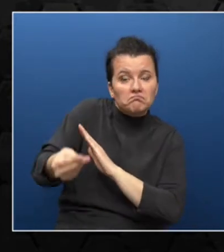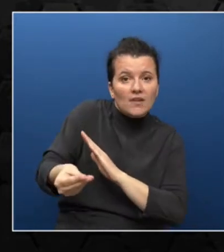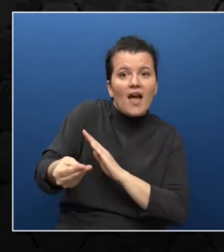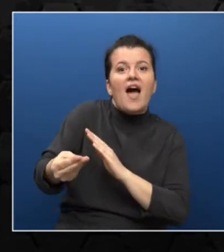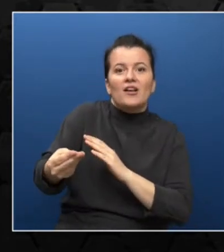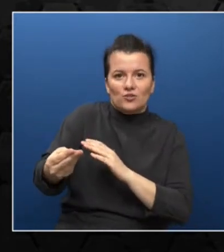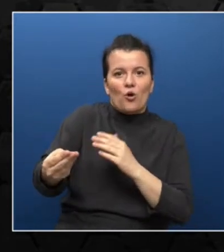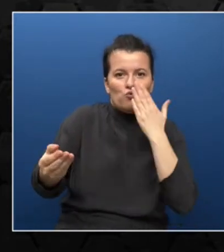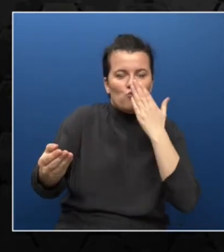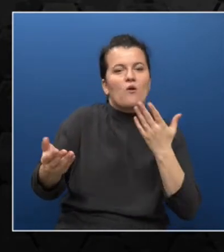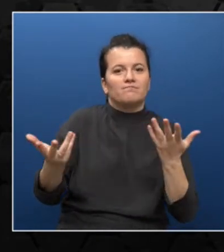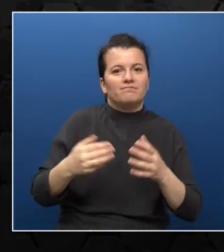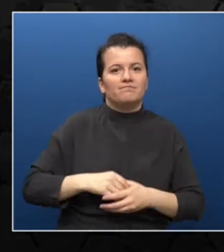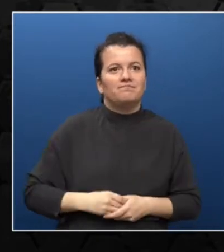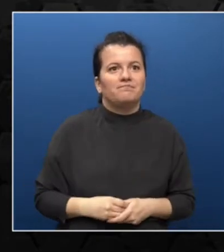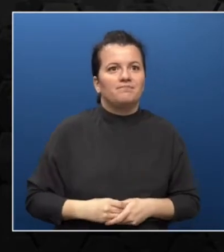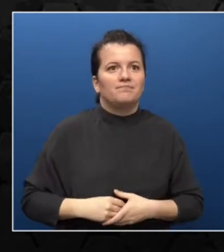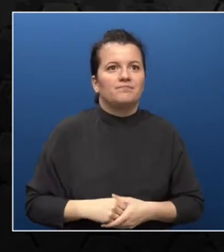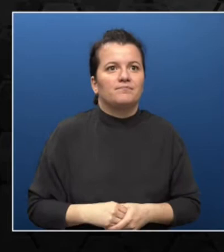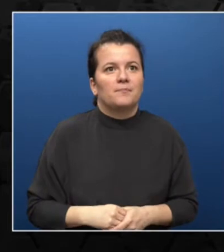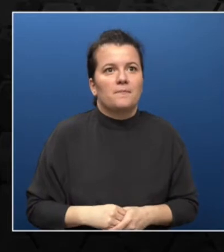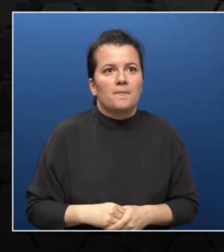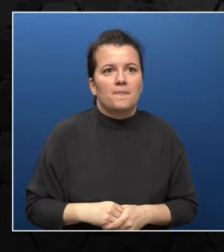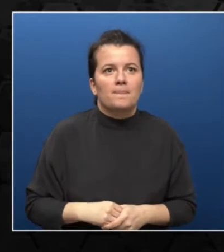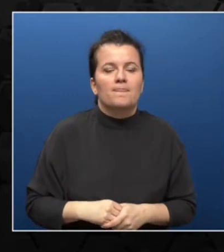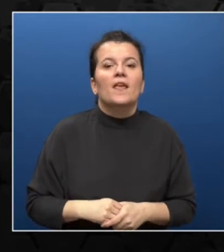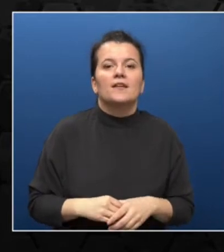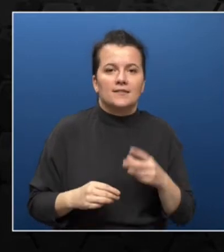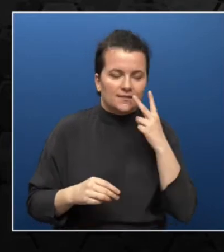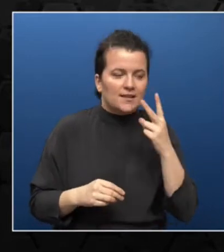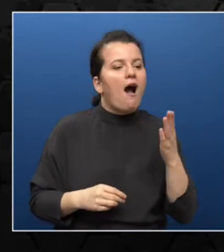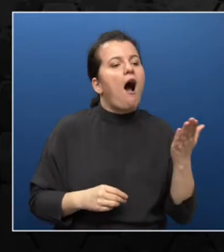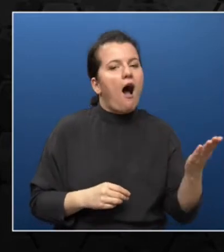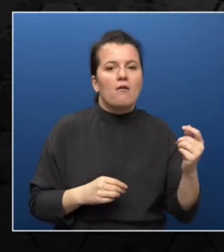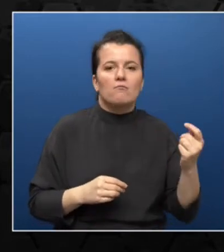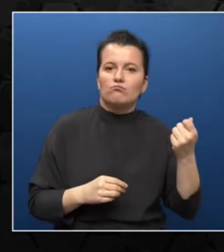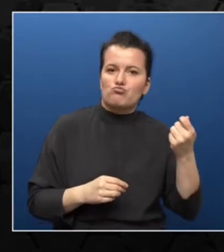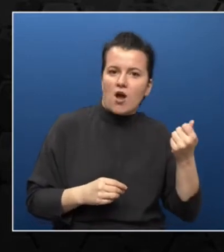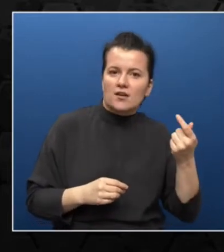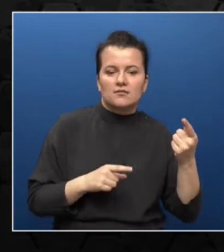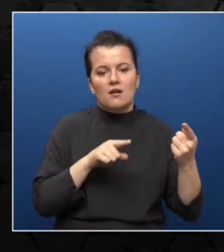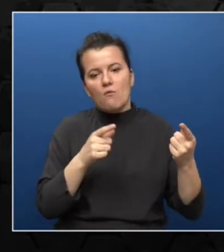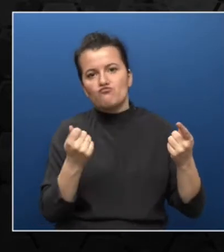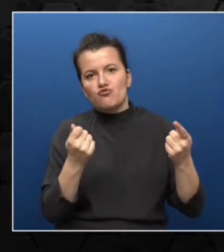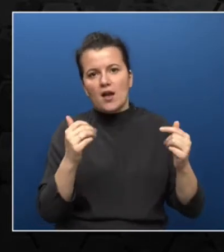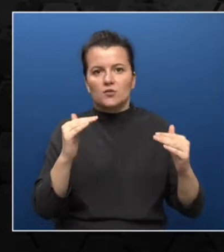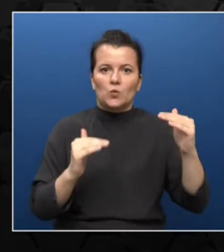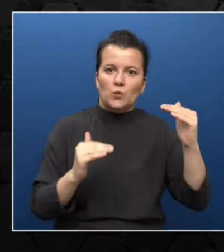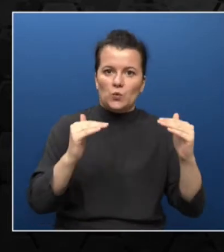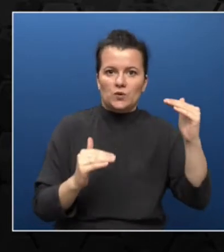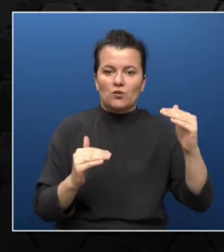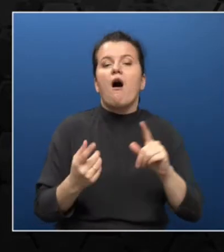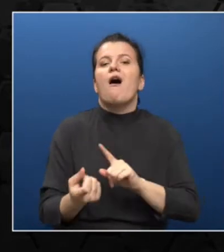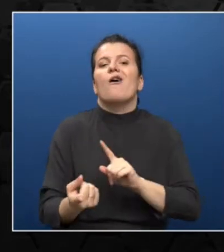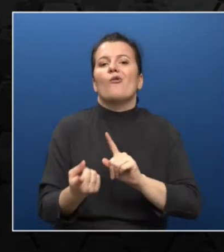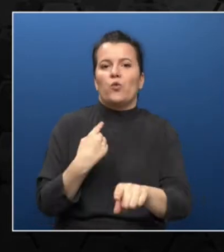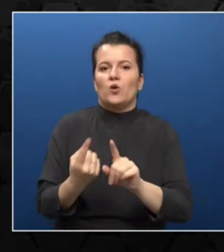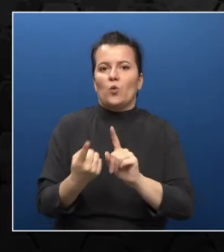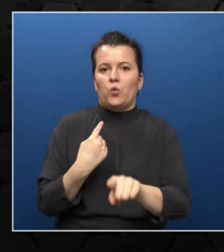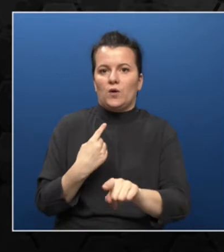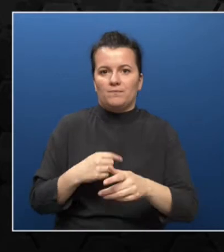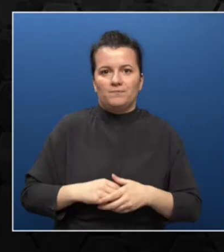you get of a particular house, you can use that to compare and get the answer. So when you have like the input data, you also have the answers to that. It's known as supervised